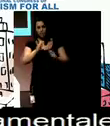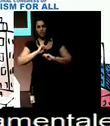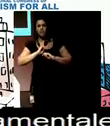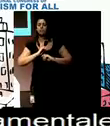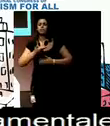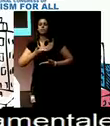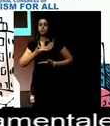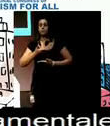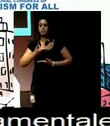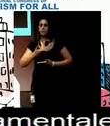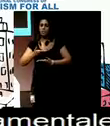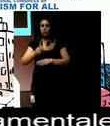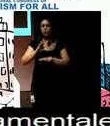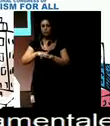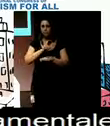the whole